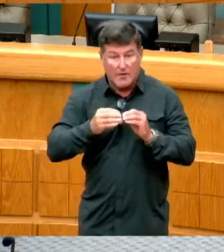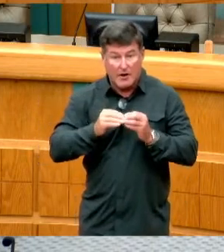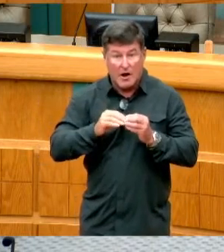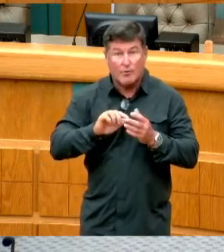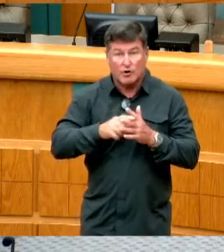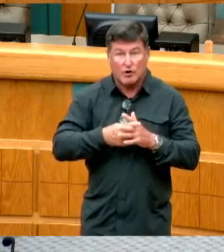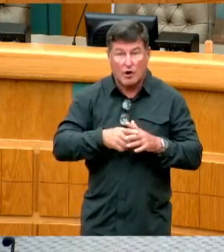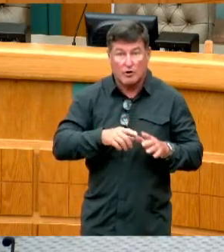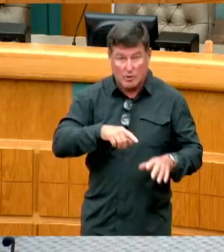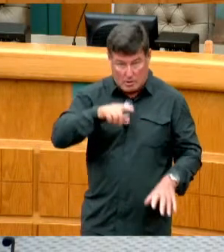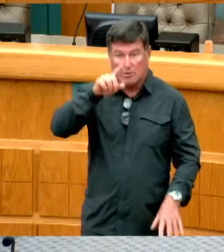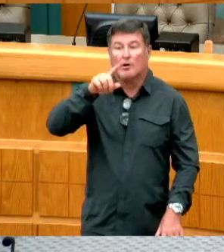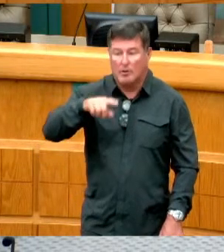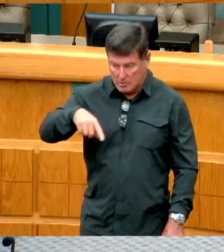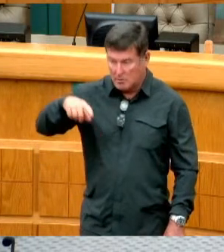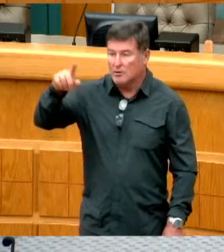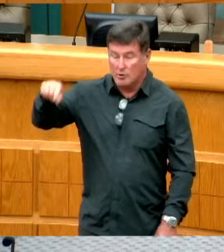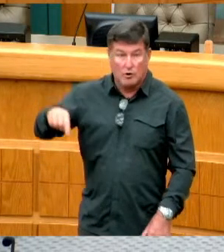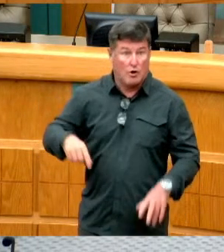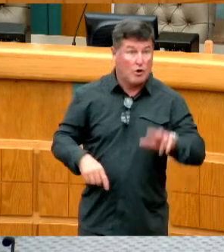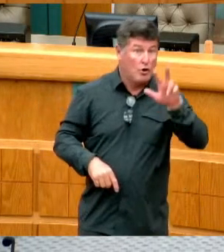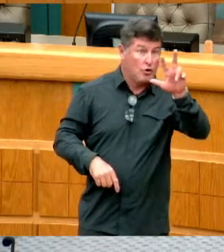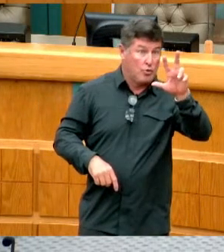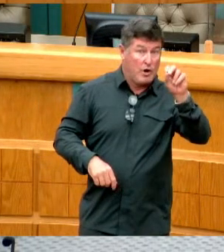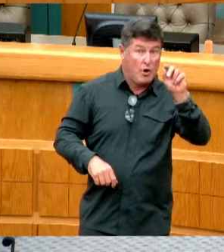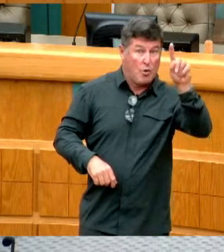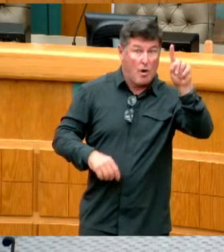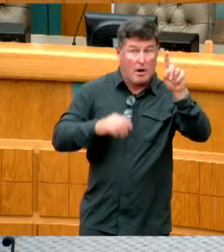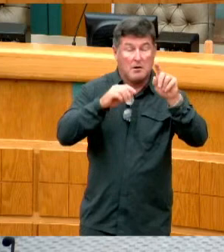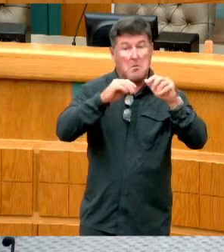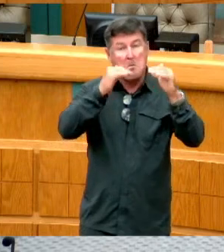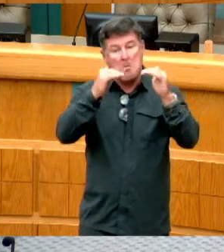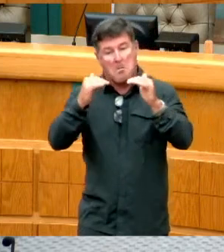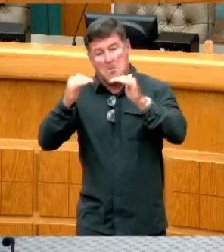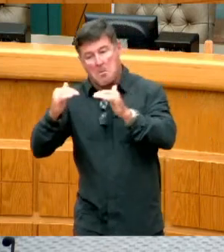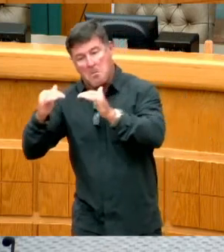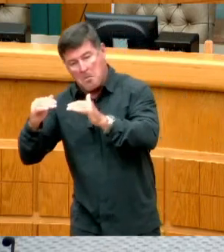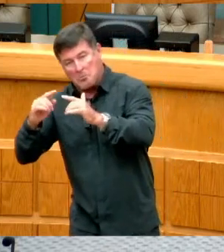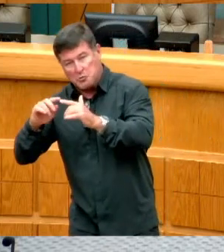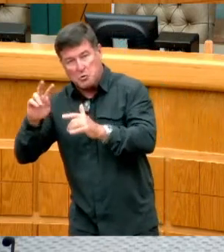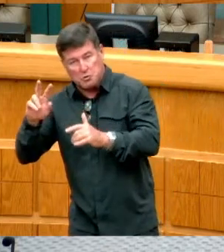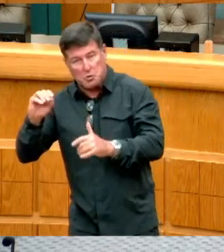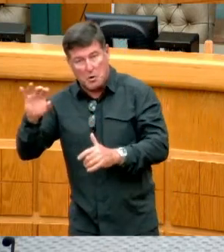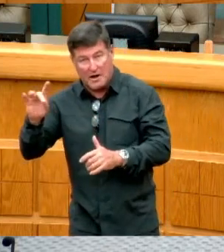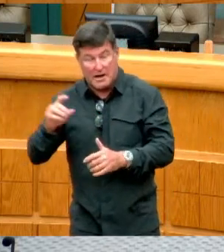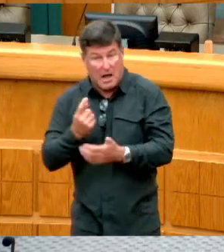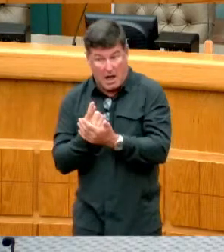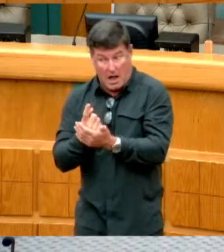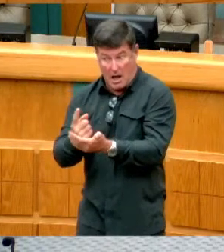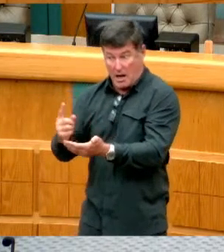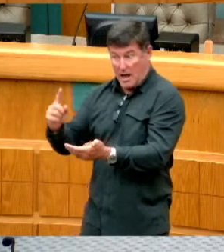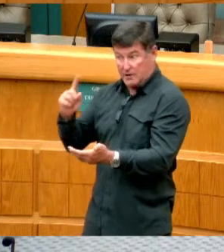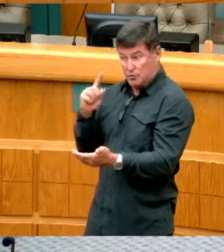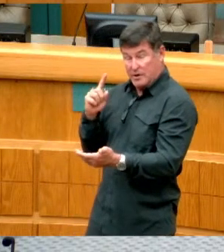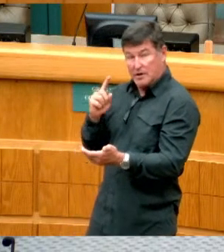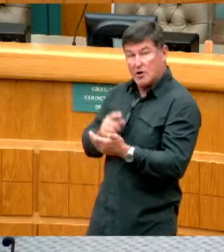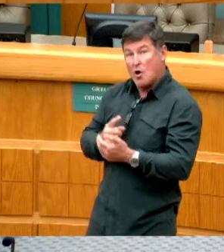up and down, at least from 301, they're coming down. For last week, right in the middle, if you cut it in half,